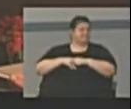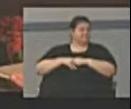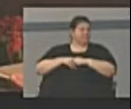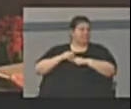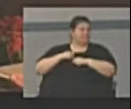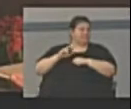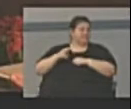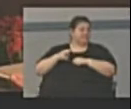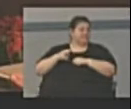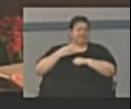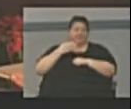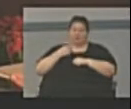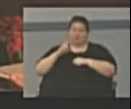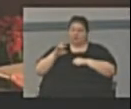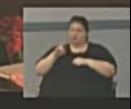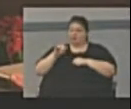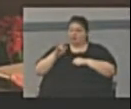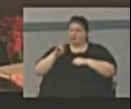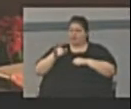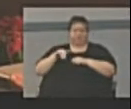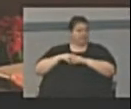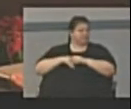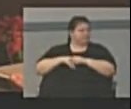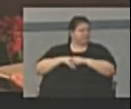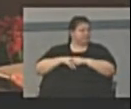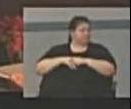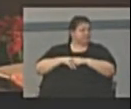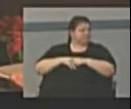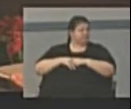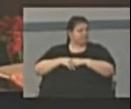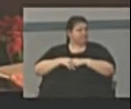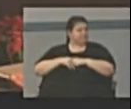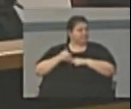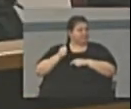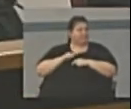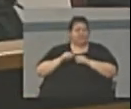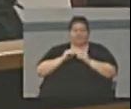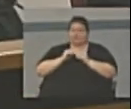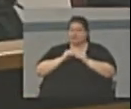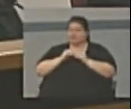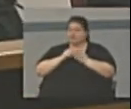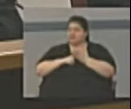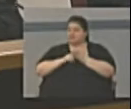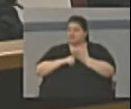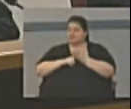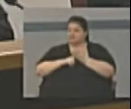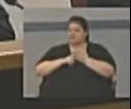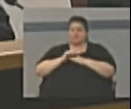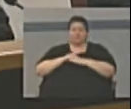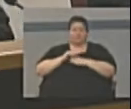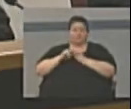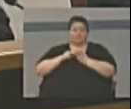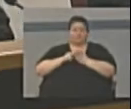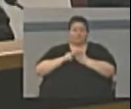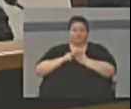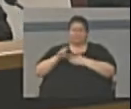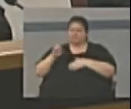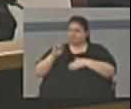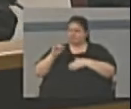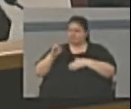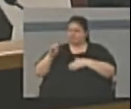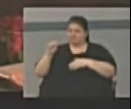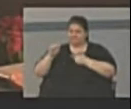Second. Thank you, Ms. Curry. I have a motion to second. Any further discussion? Call the roll, Ms. Rowe. Mr. Ricks?